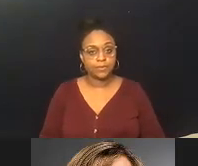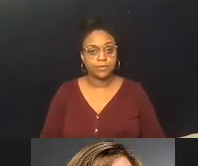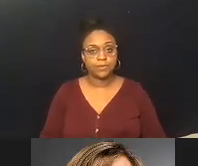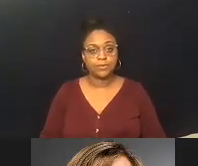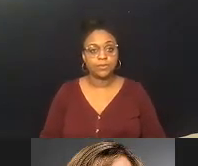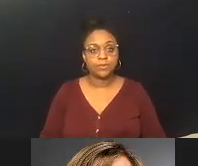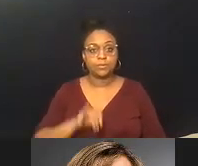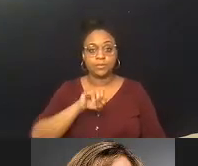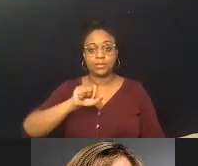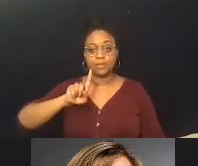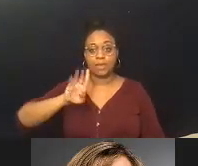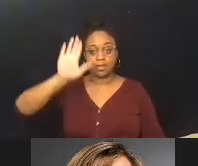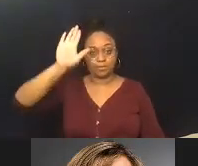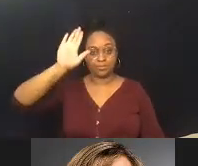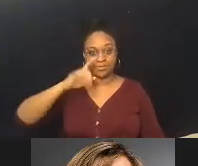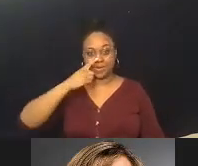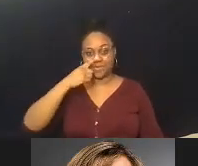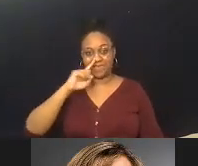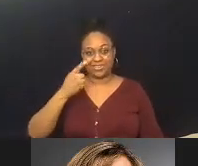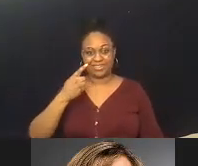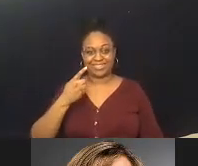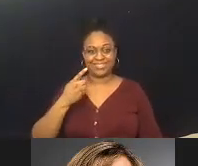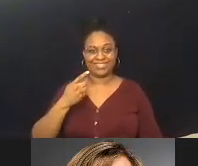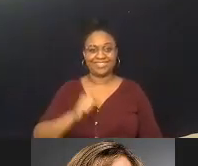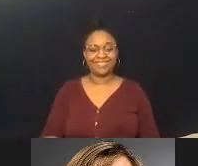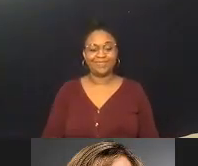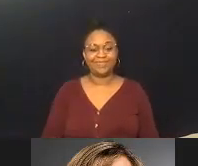I can go first since I haven't gone first yet.